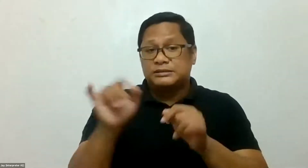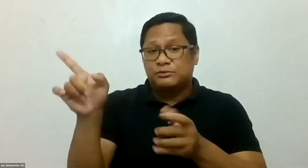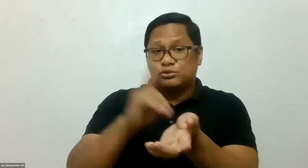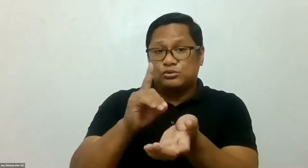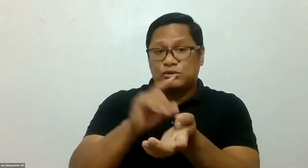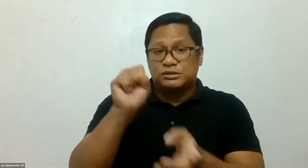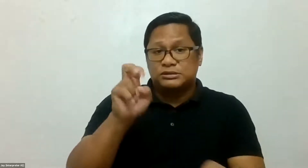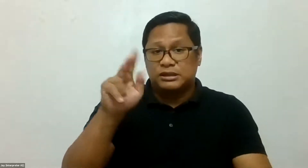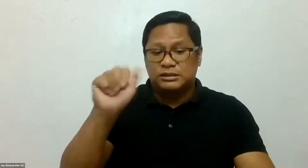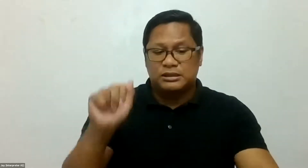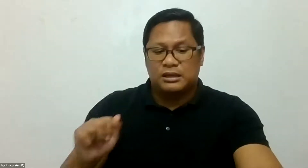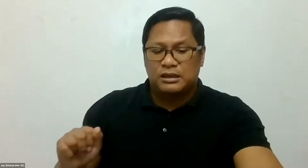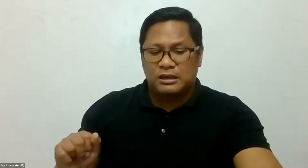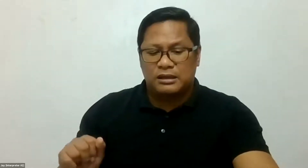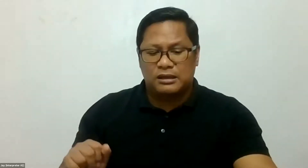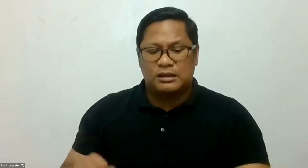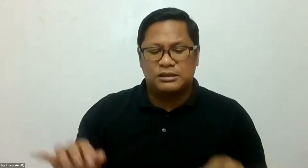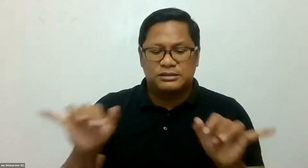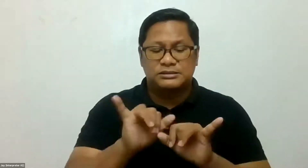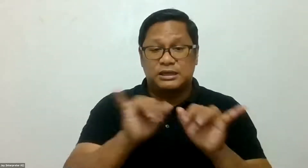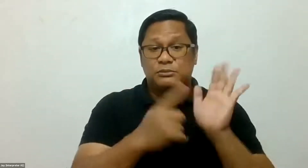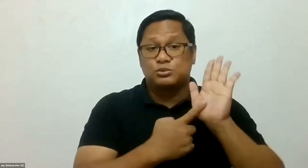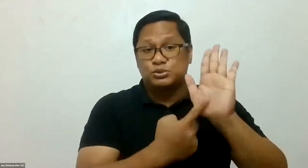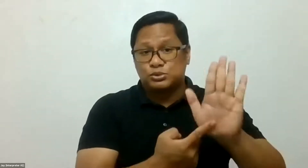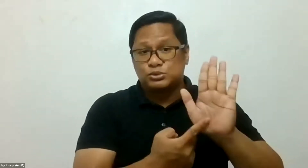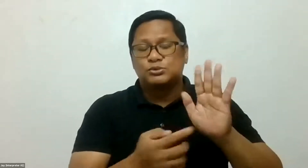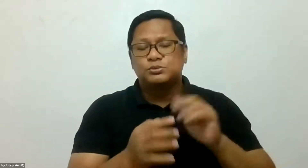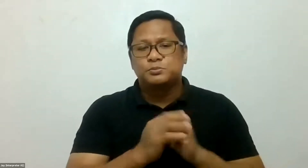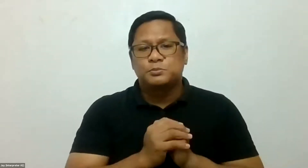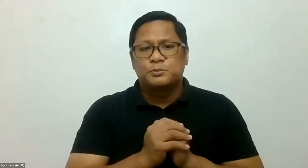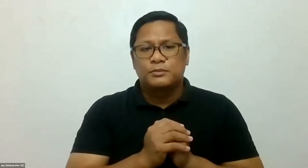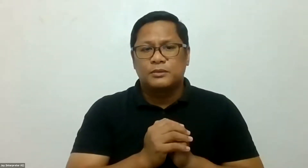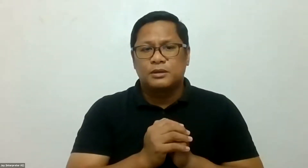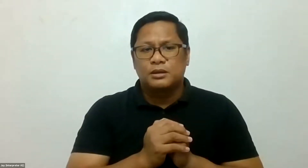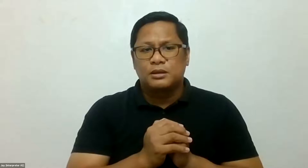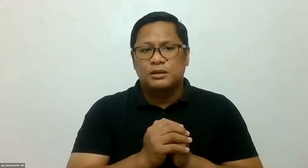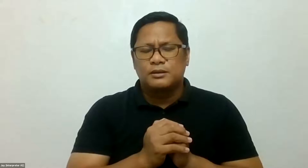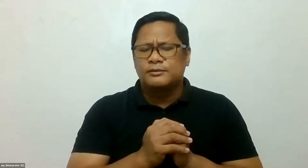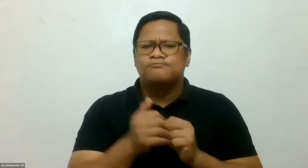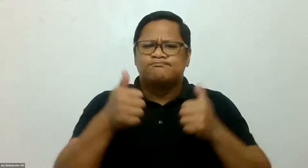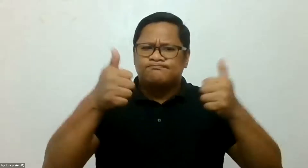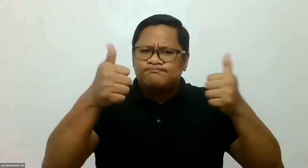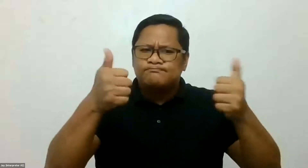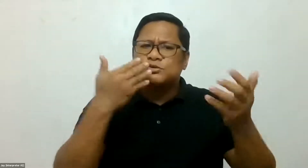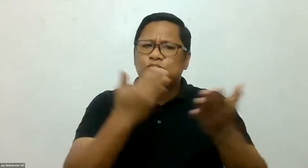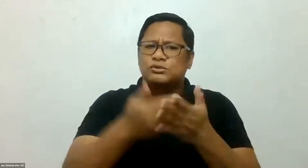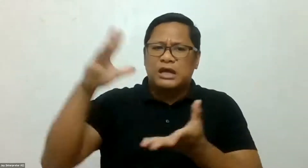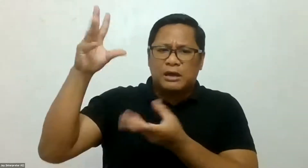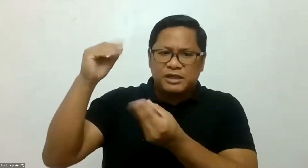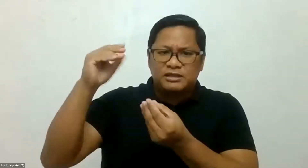actually also presented a very good update on the cancer